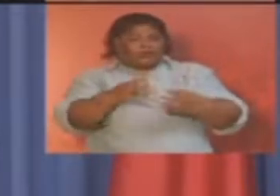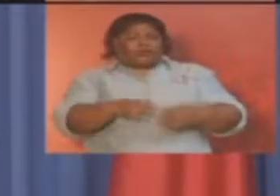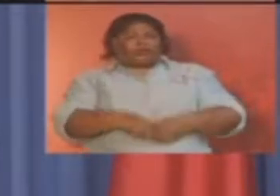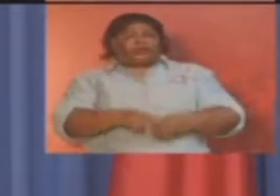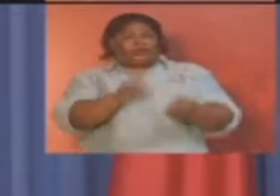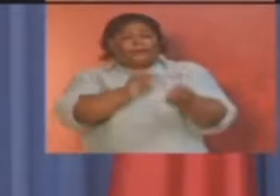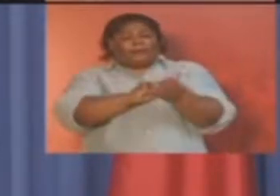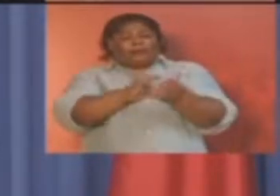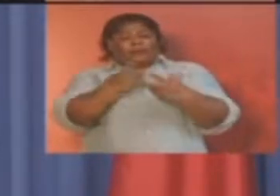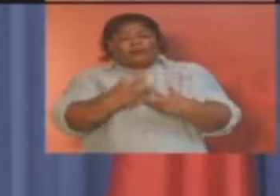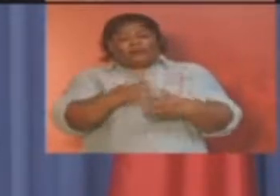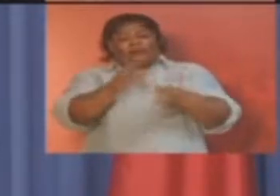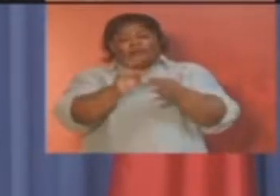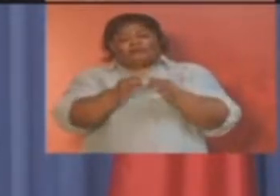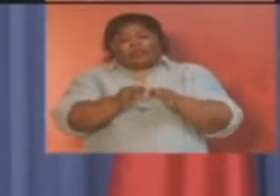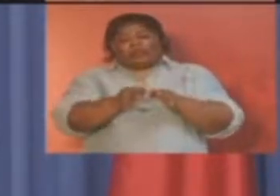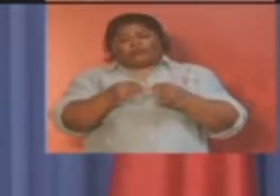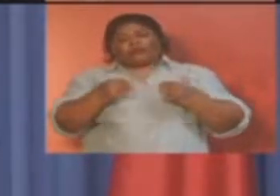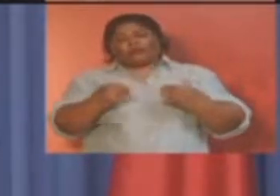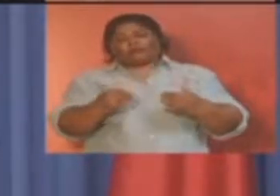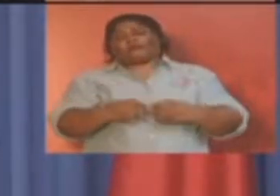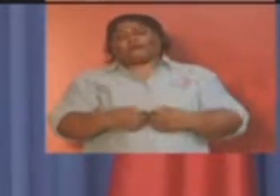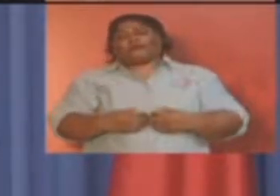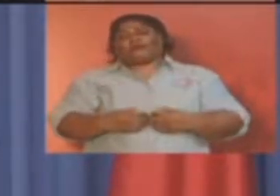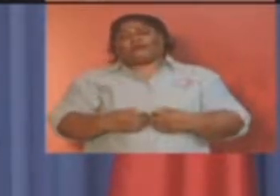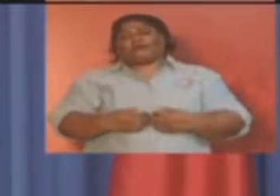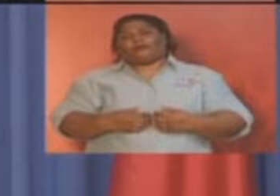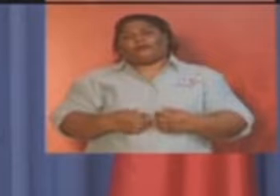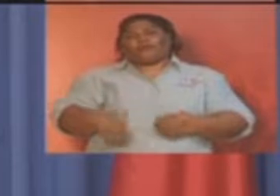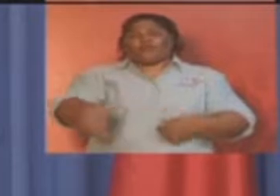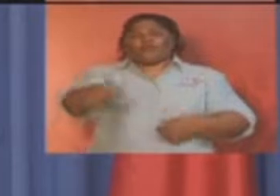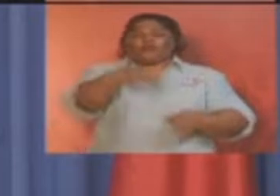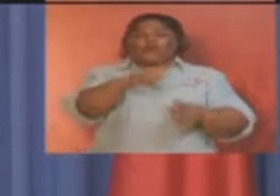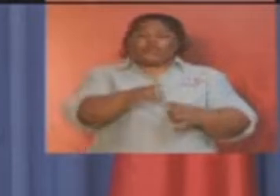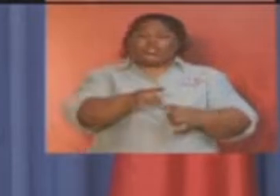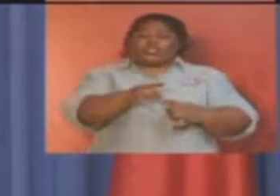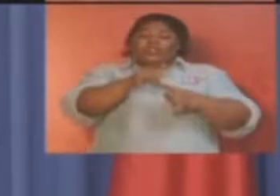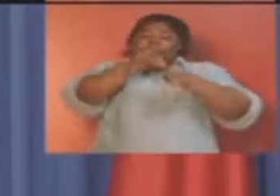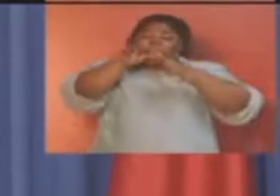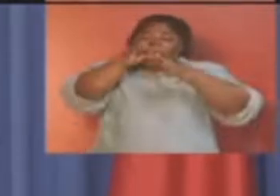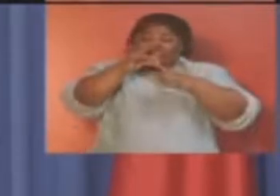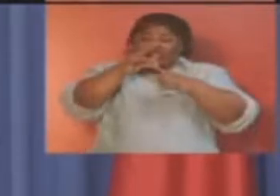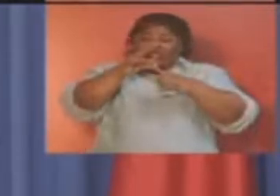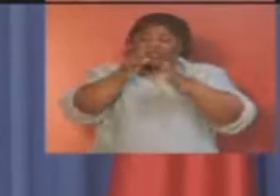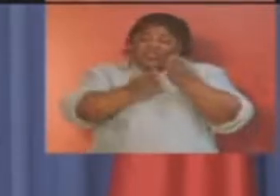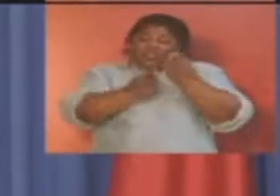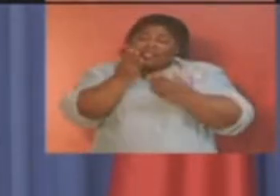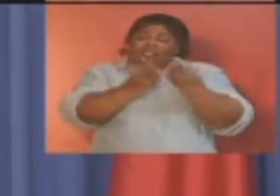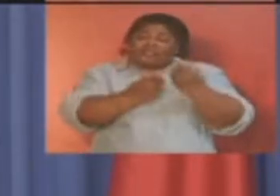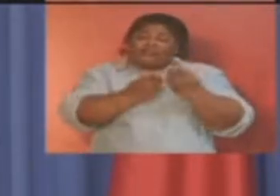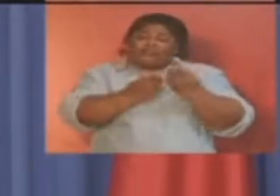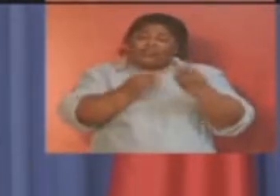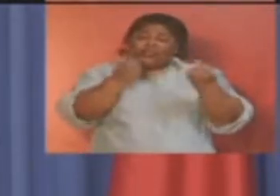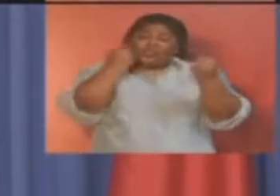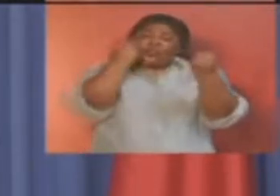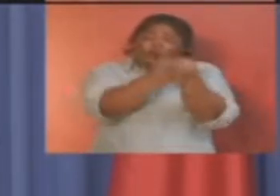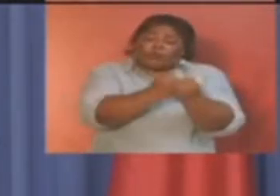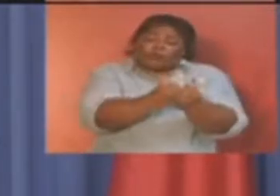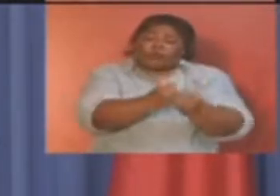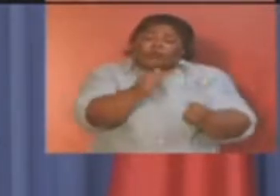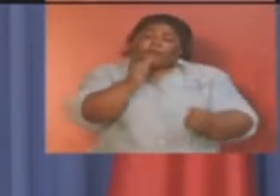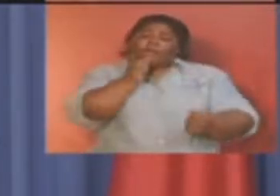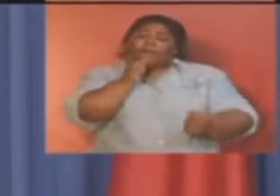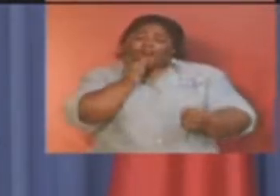and other services specifically provided to the medical sector. And this, of course, includes both public and private